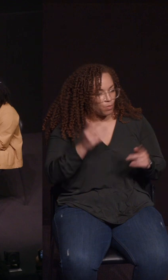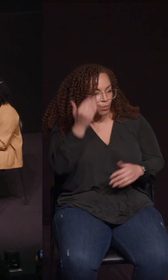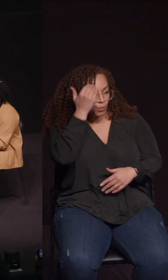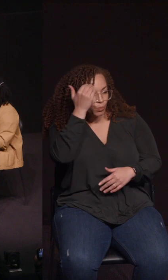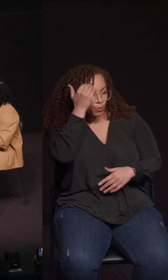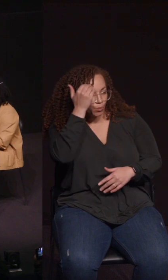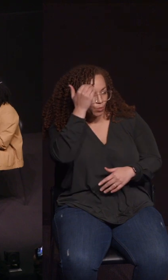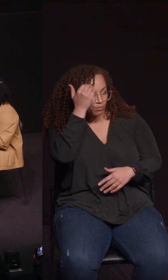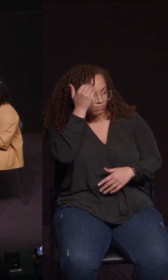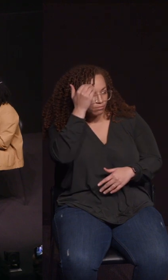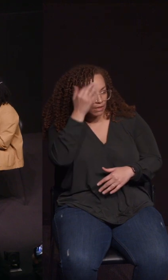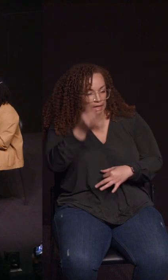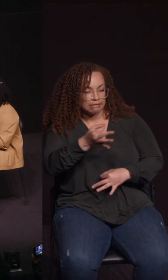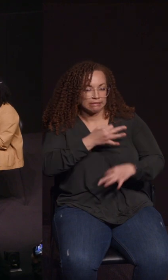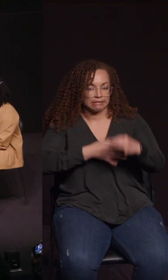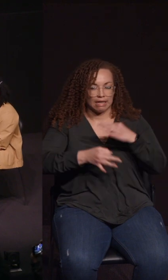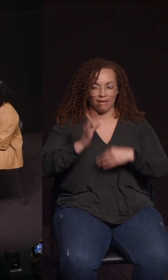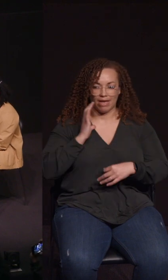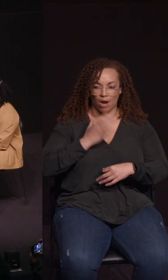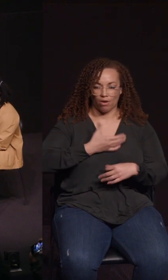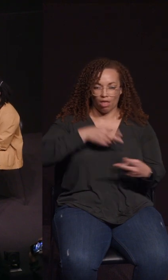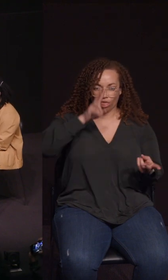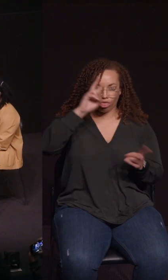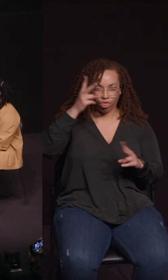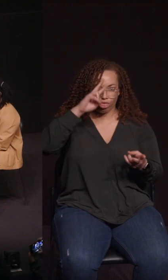Instead of what we've been received and given.